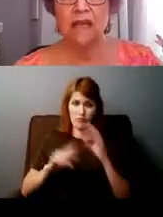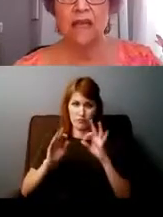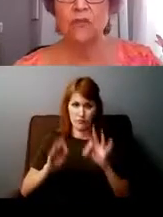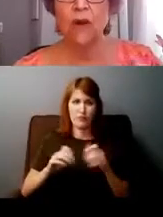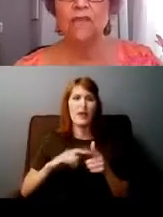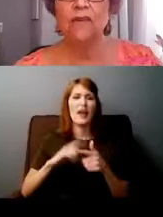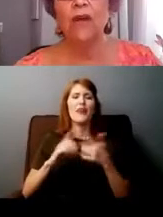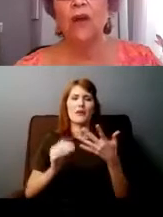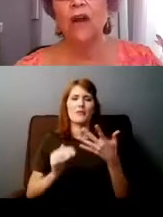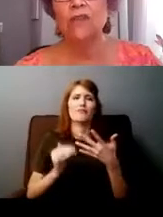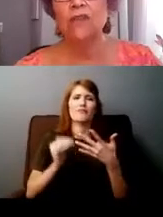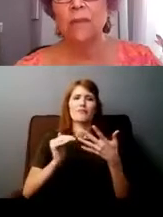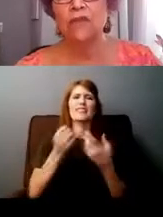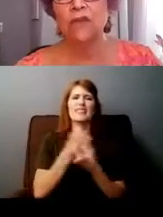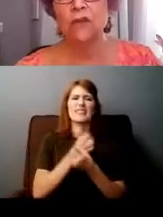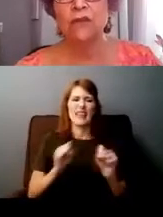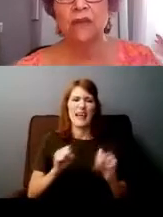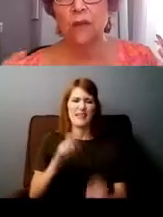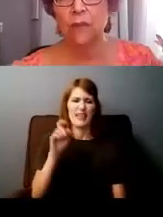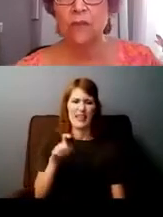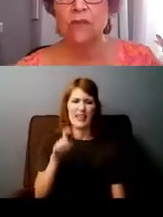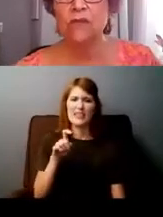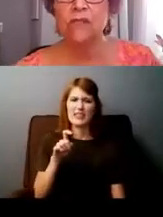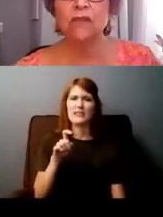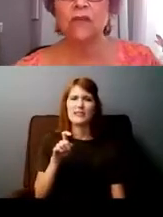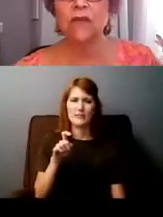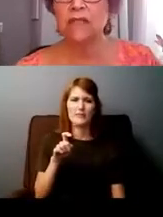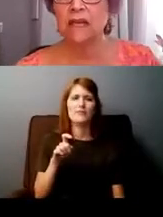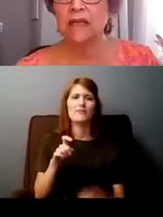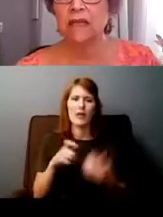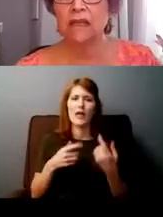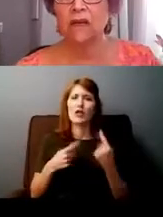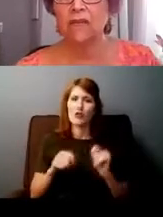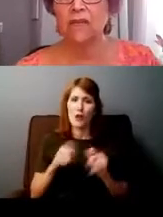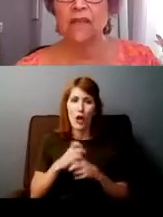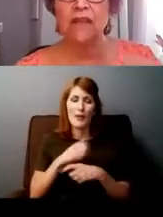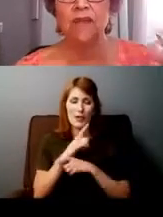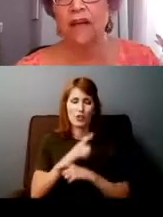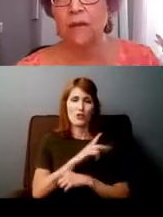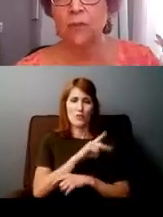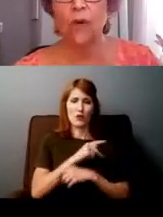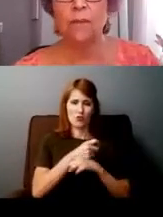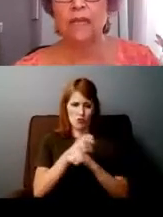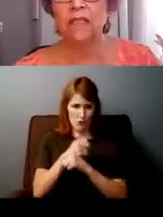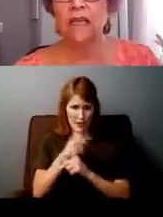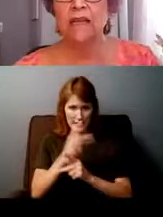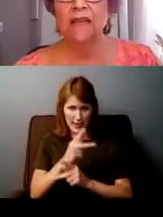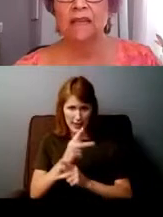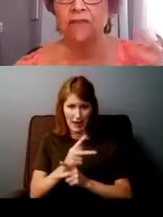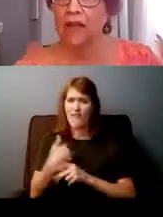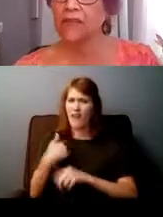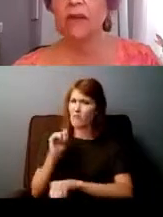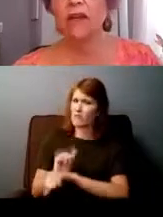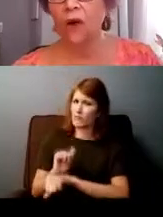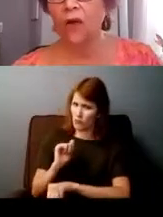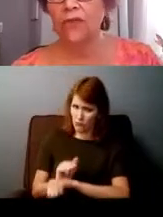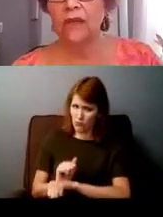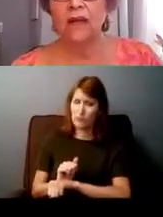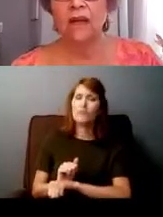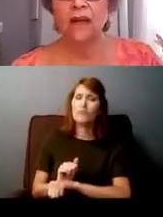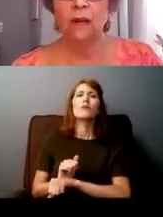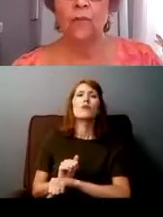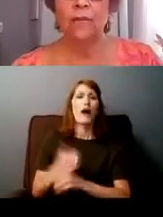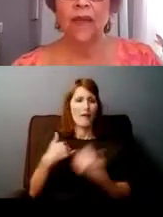needs. They try very hard to make sure that their personal security is taken care of, that they've got employment, that they've got their